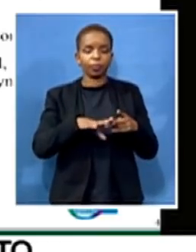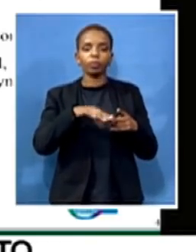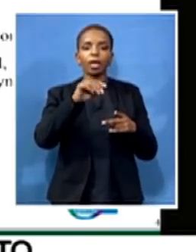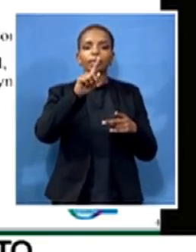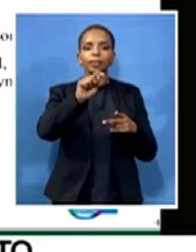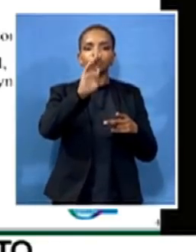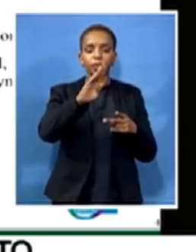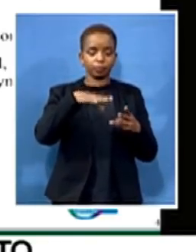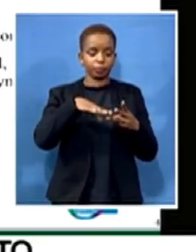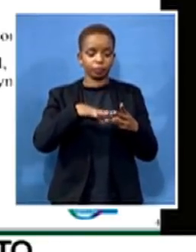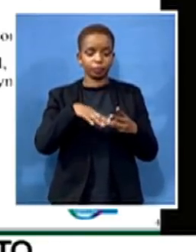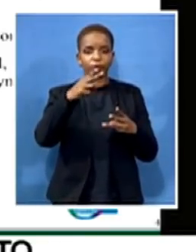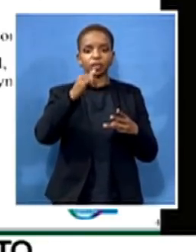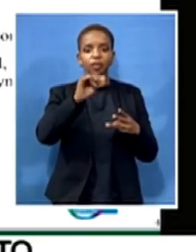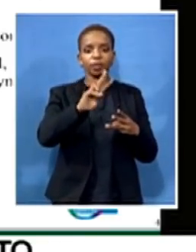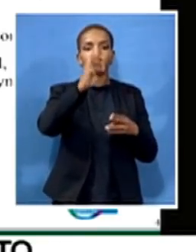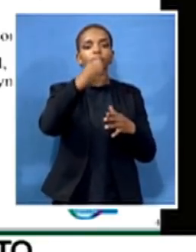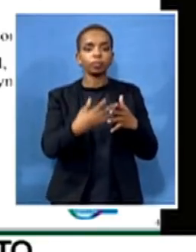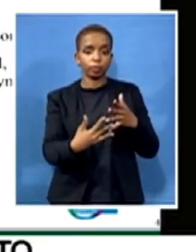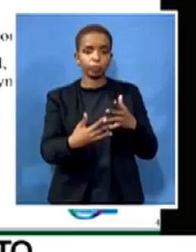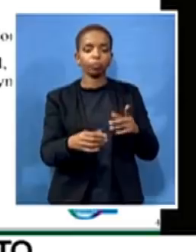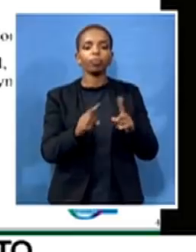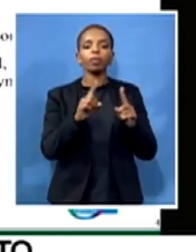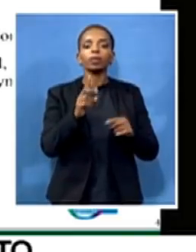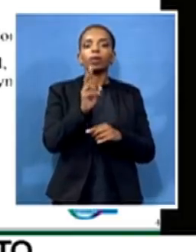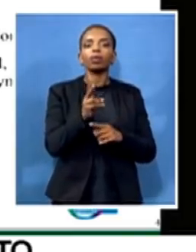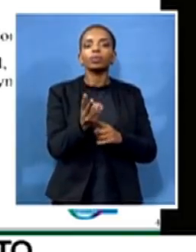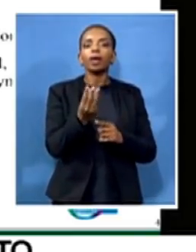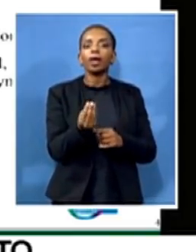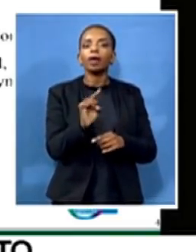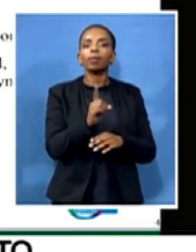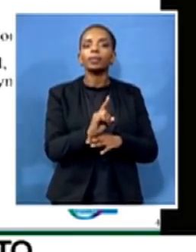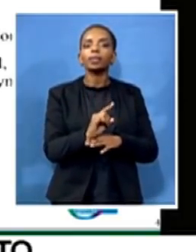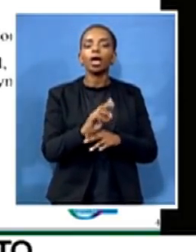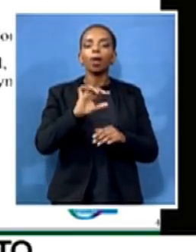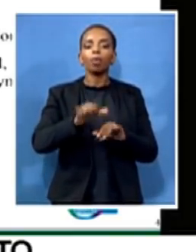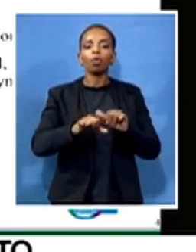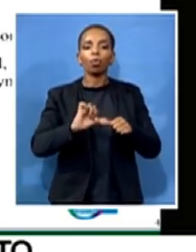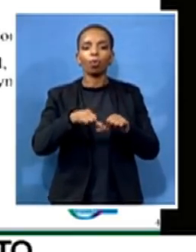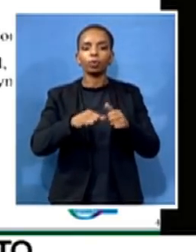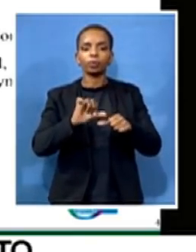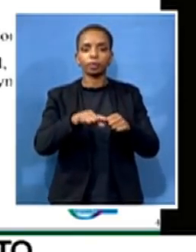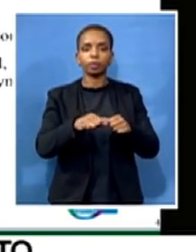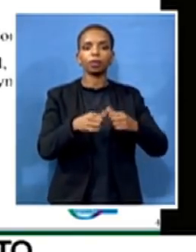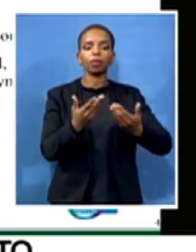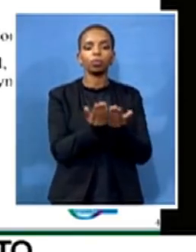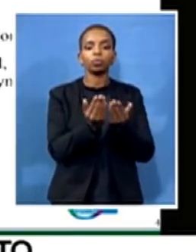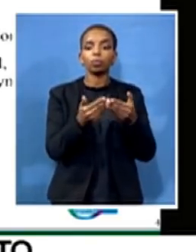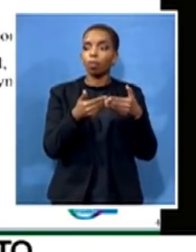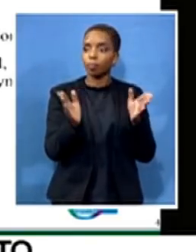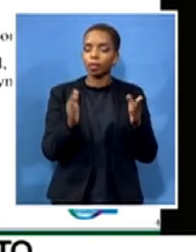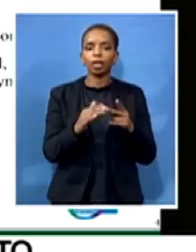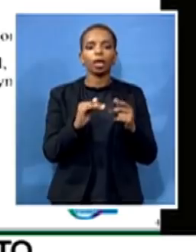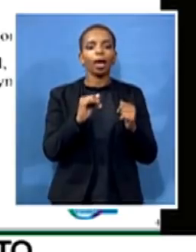protocols for reopening are also being worked on. Schools and universities. This is going to be a start-stop kind